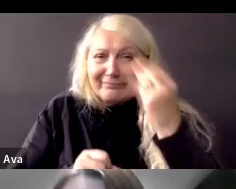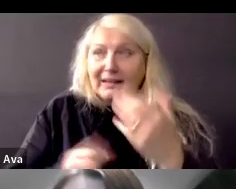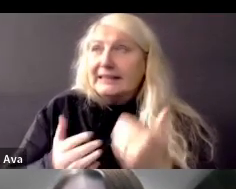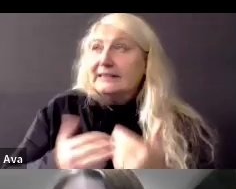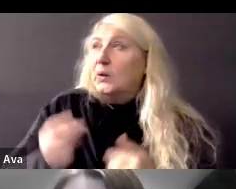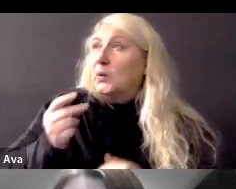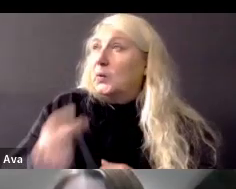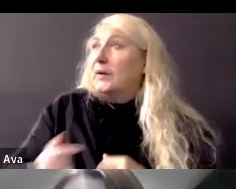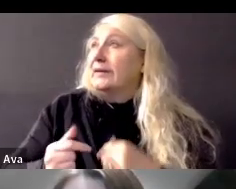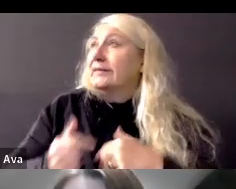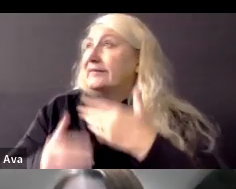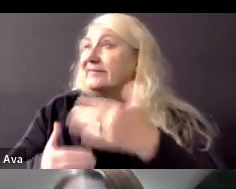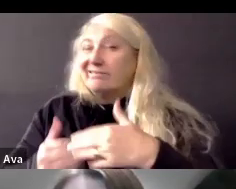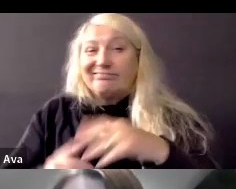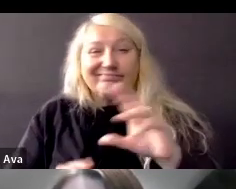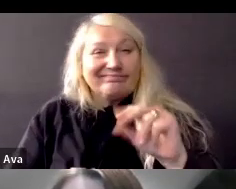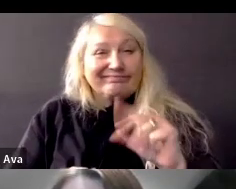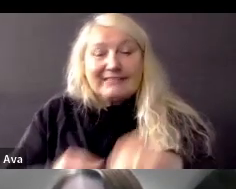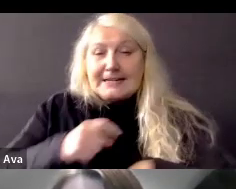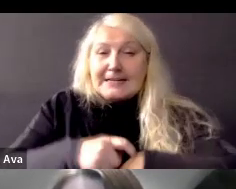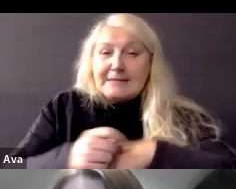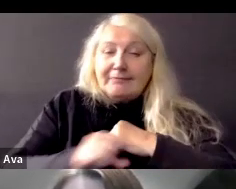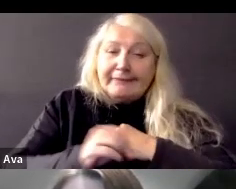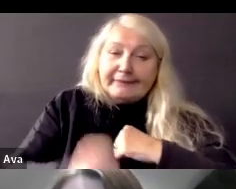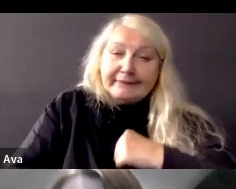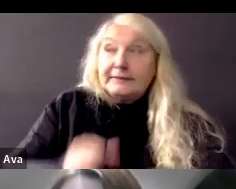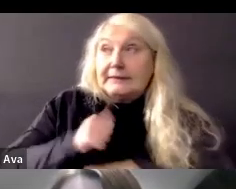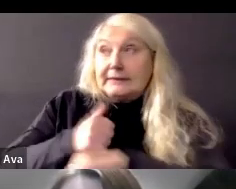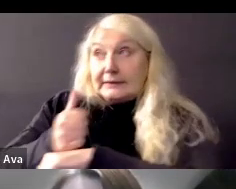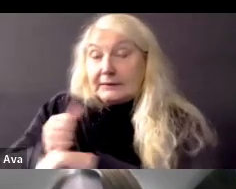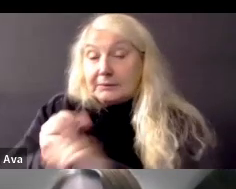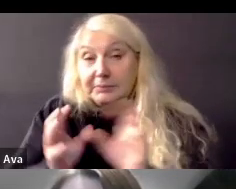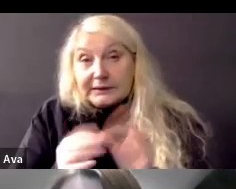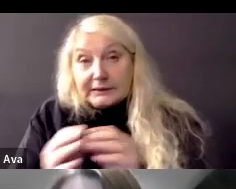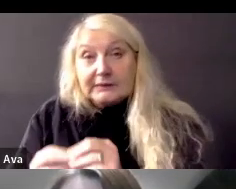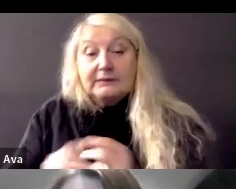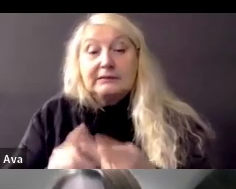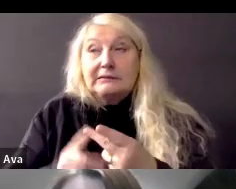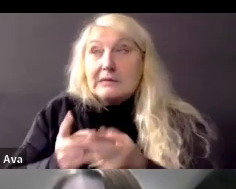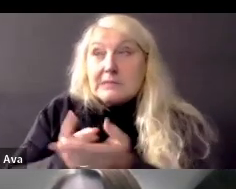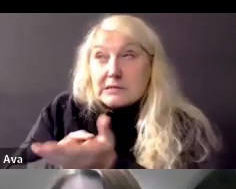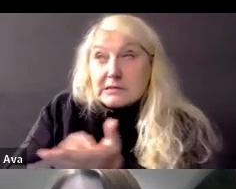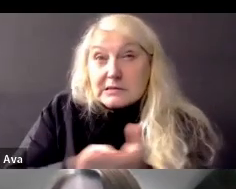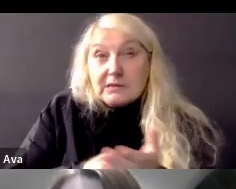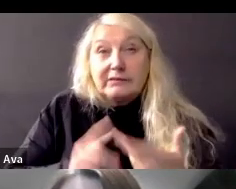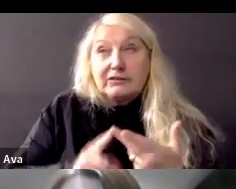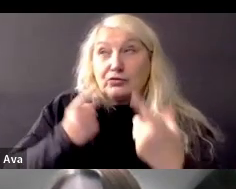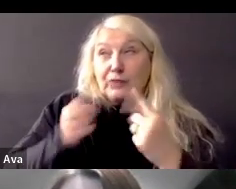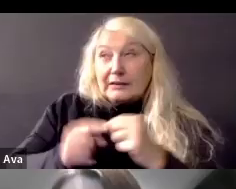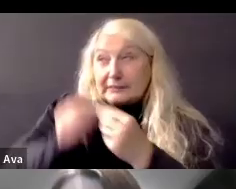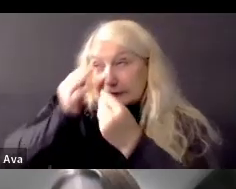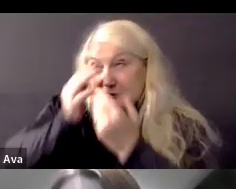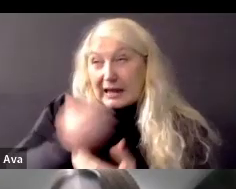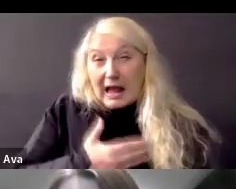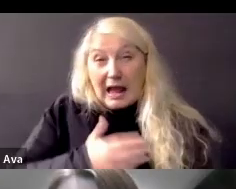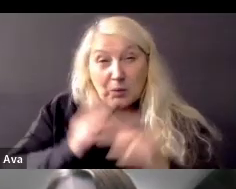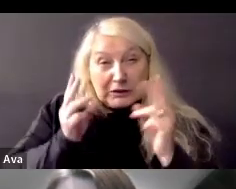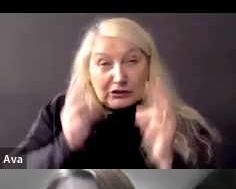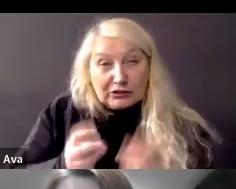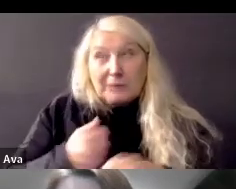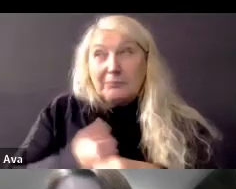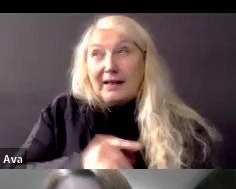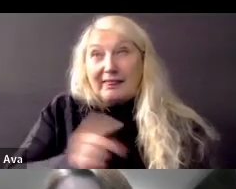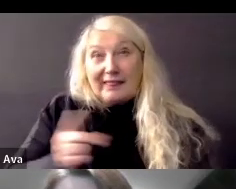up meetings, talk to people, get them to know our real issues, and make them listen a